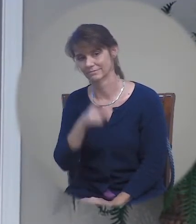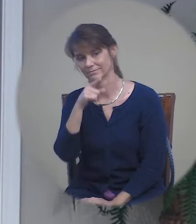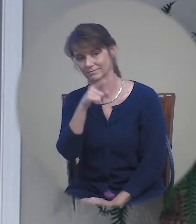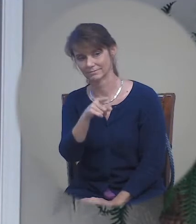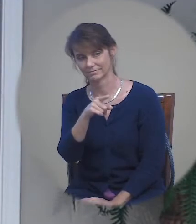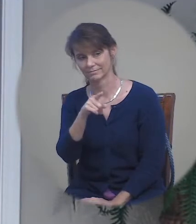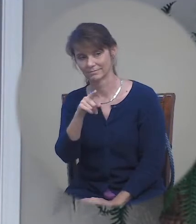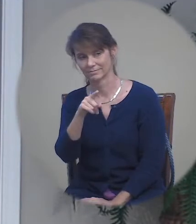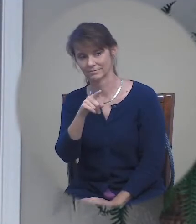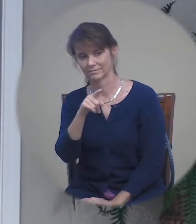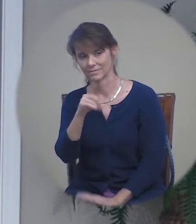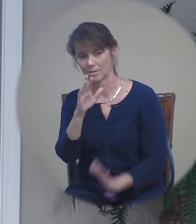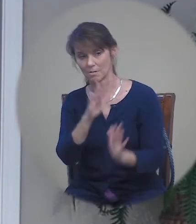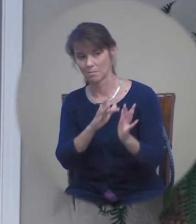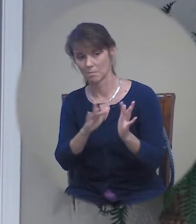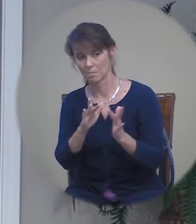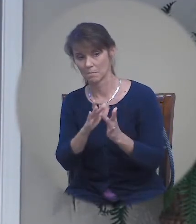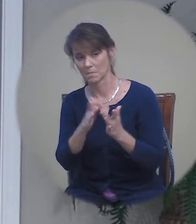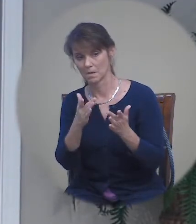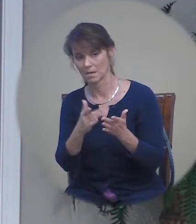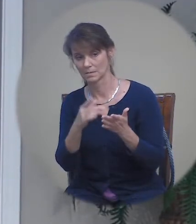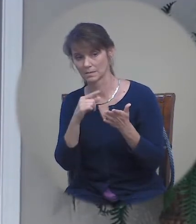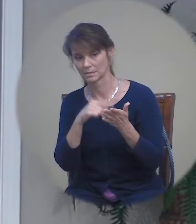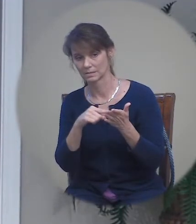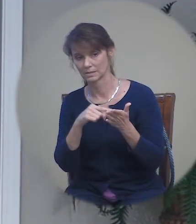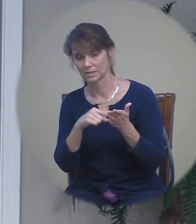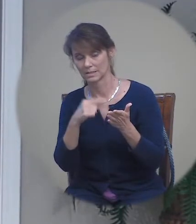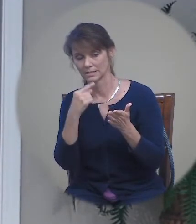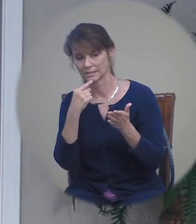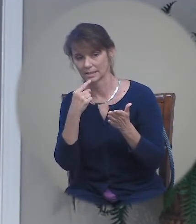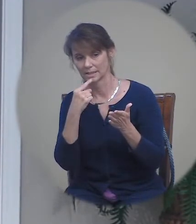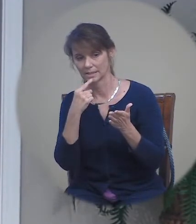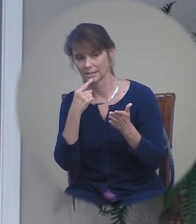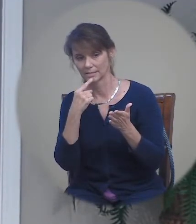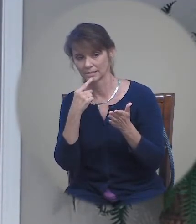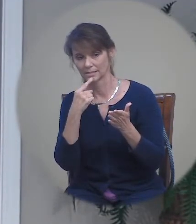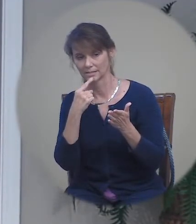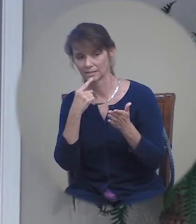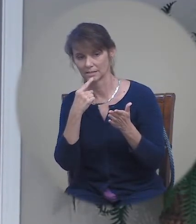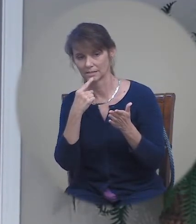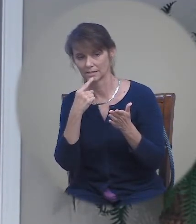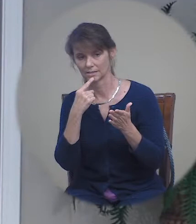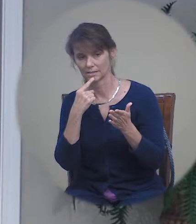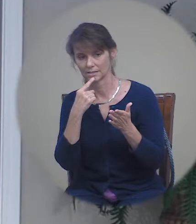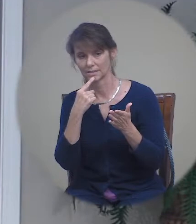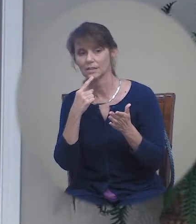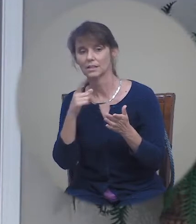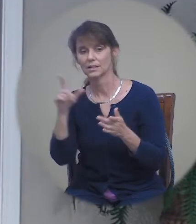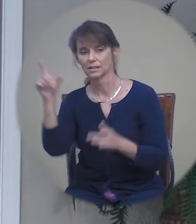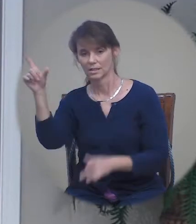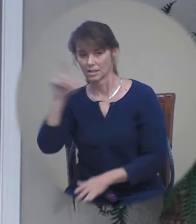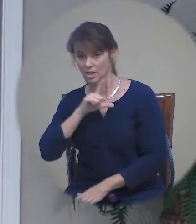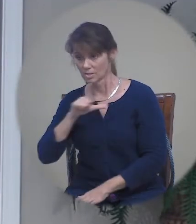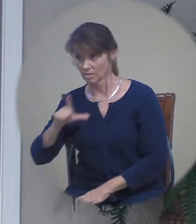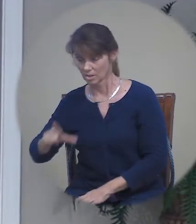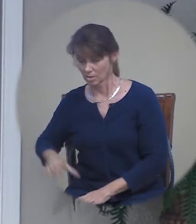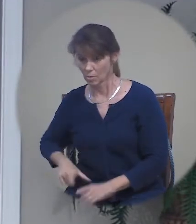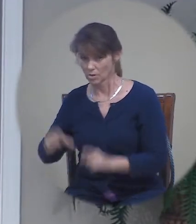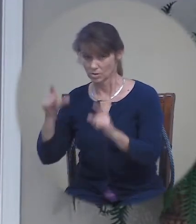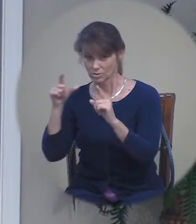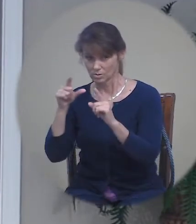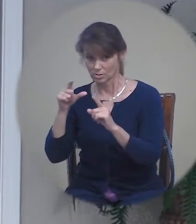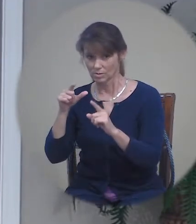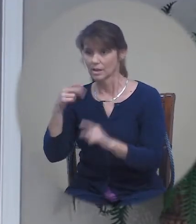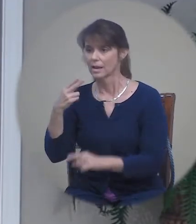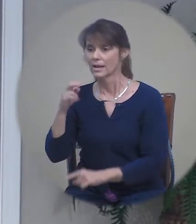Lord's word which you have announced is appropriate. Okay. So the translators kind of take Mean the